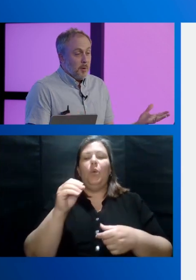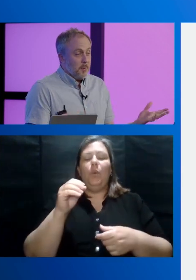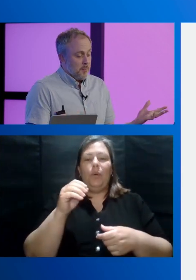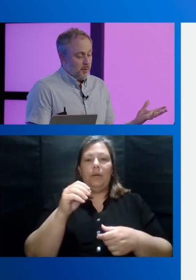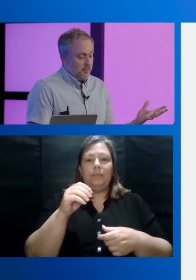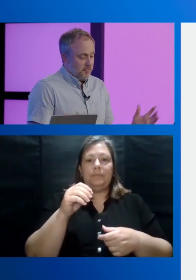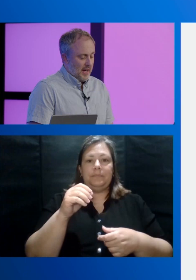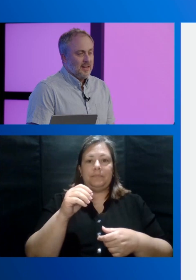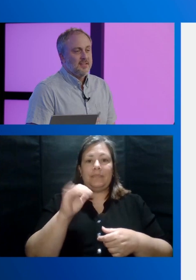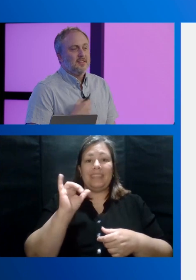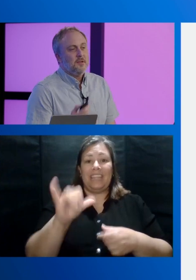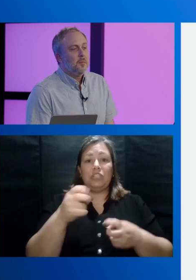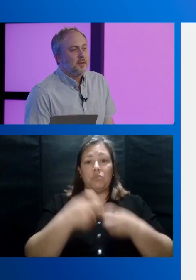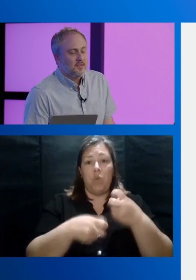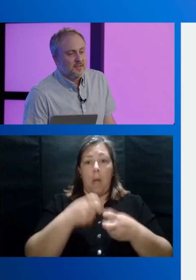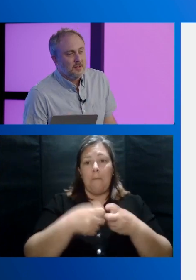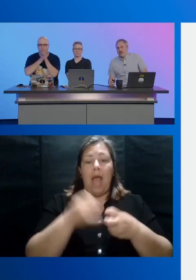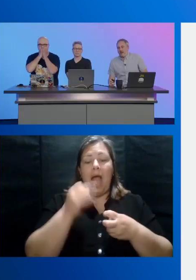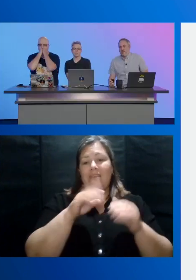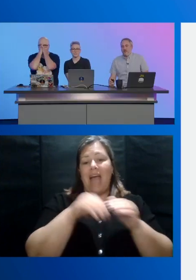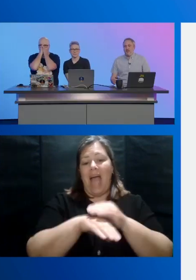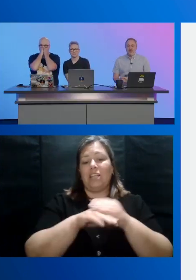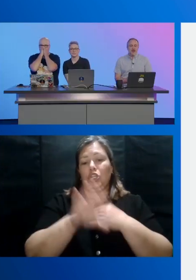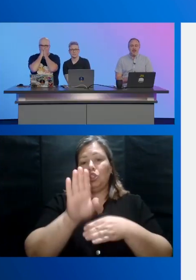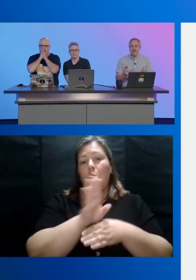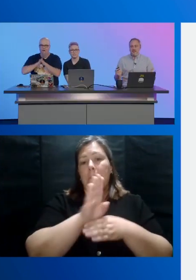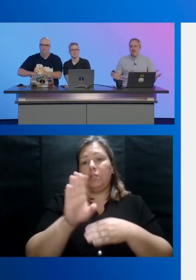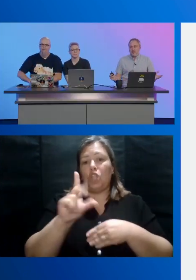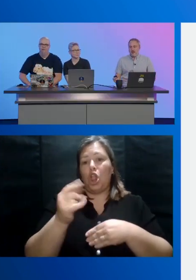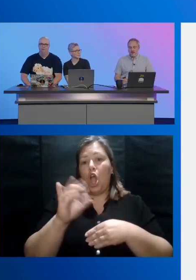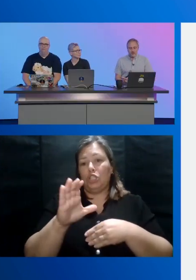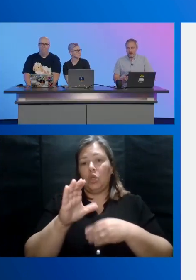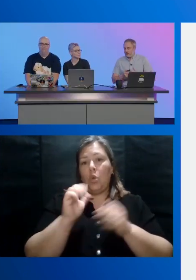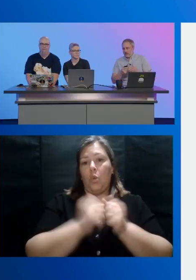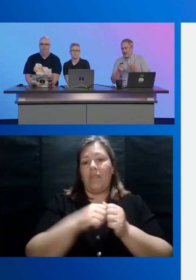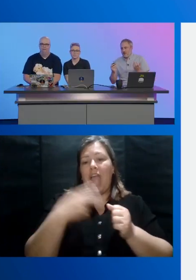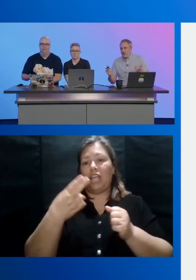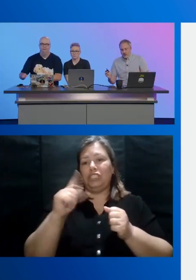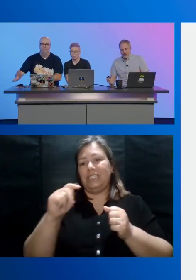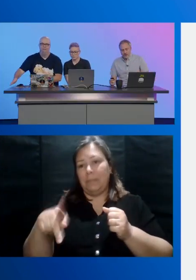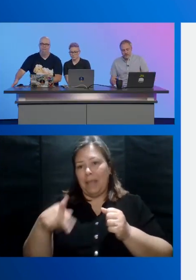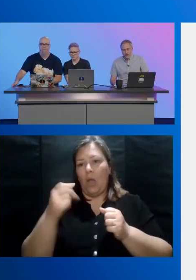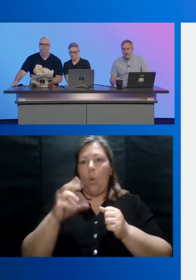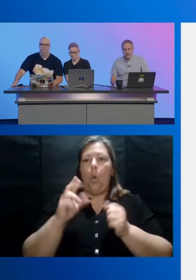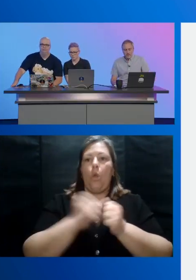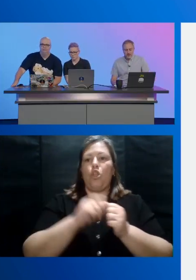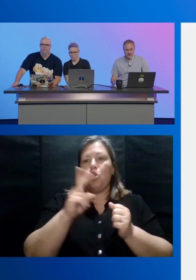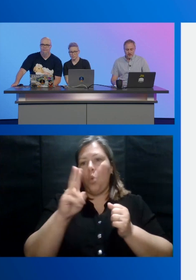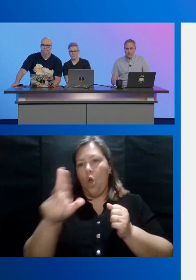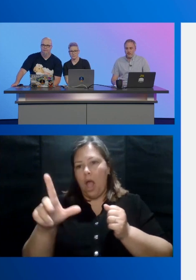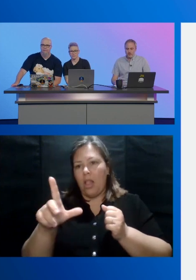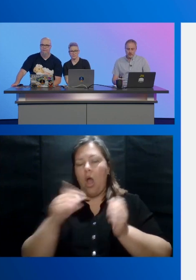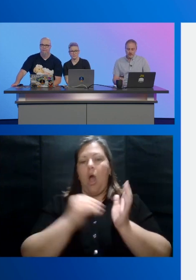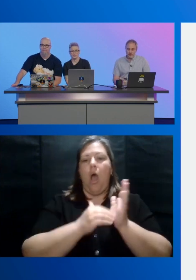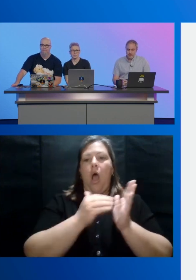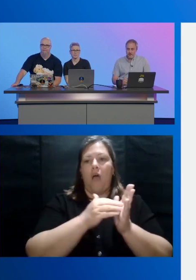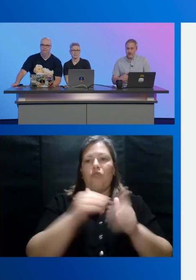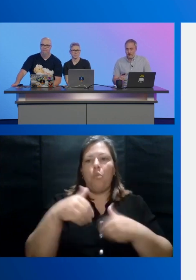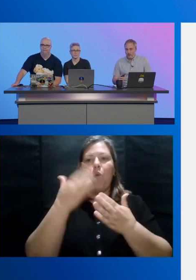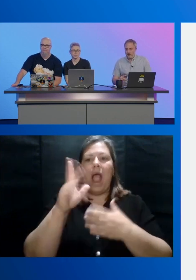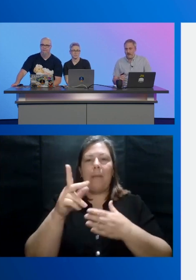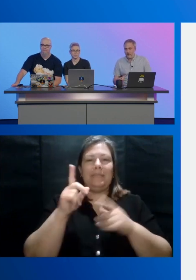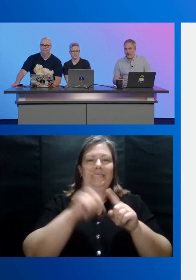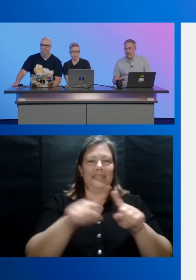this problem of accessing your business logic with HTTP or with a URL often brings up all sorts of